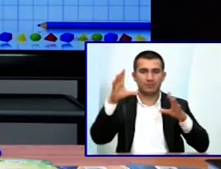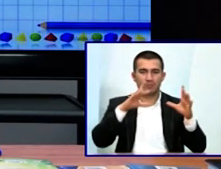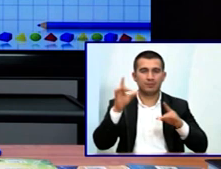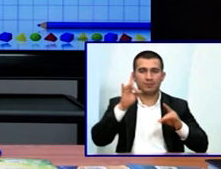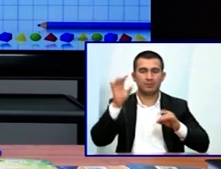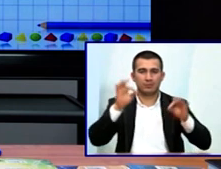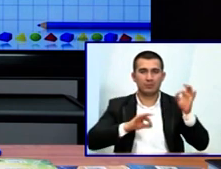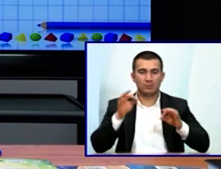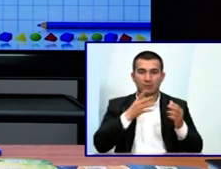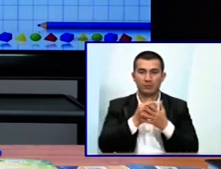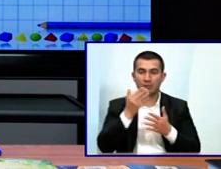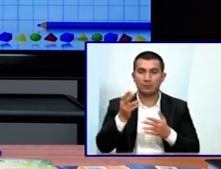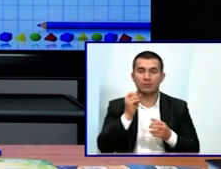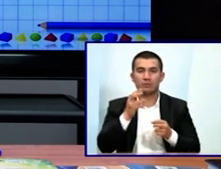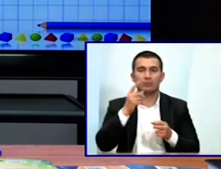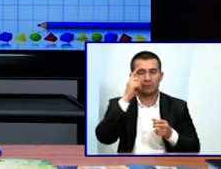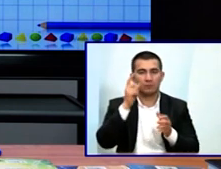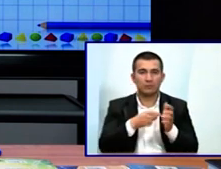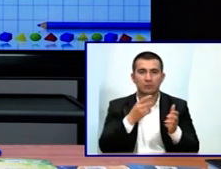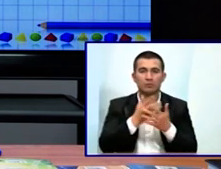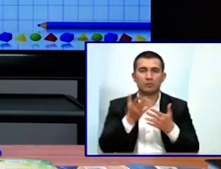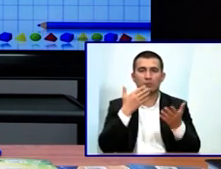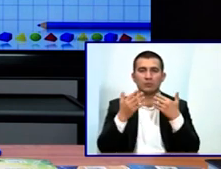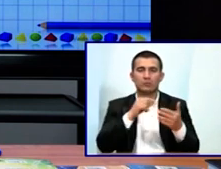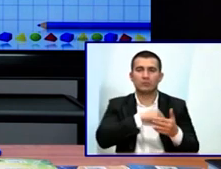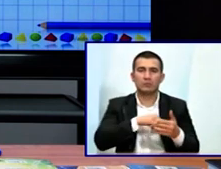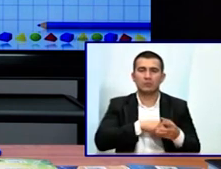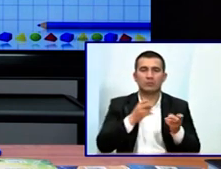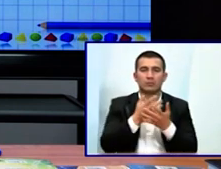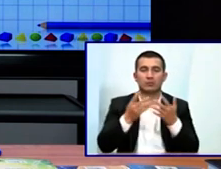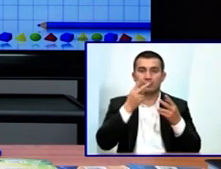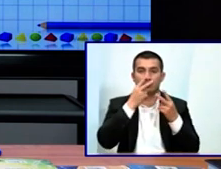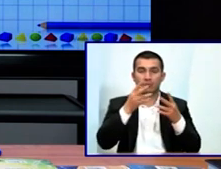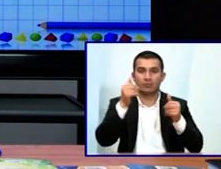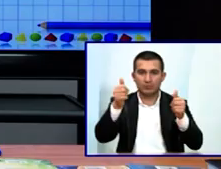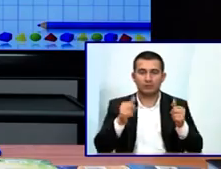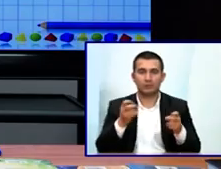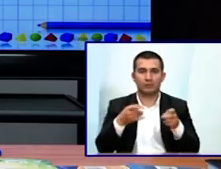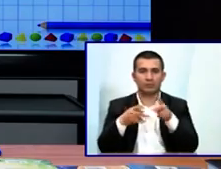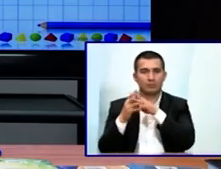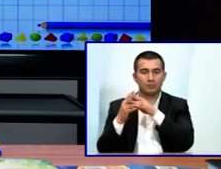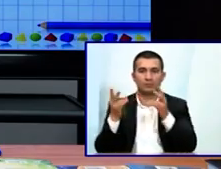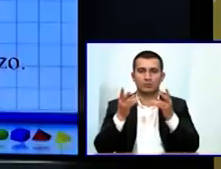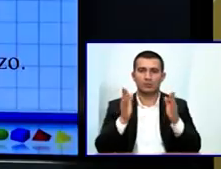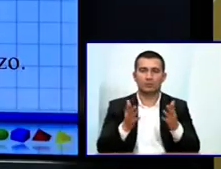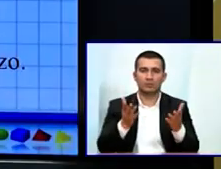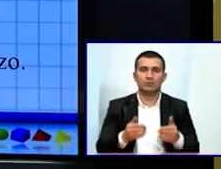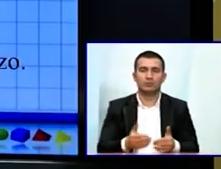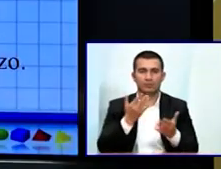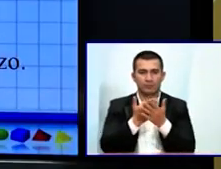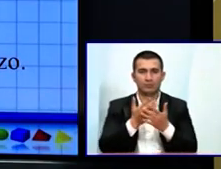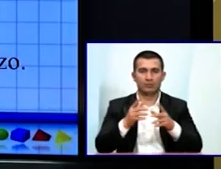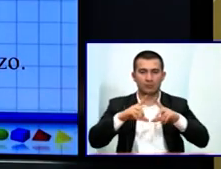tarkibiy qismlari orasidagi munosabatlarni ko'rgazmali qilib tasvirlash uchun tuziladi. Masalan,